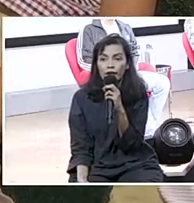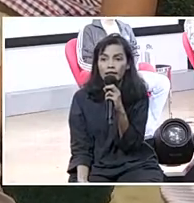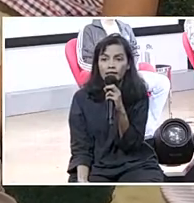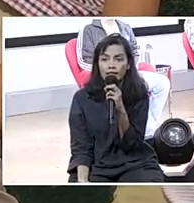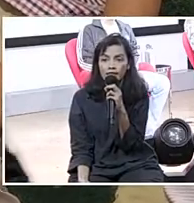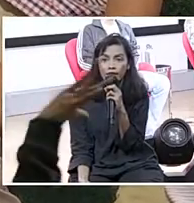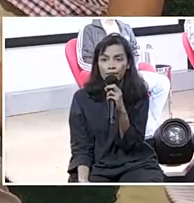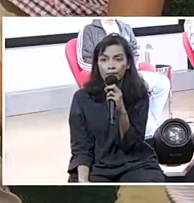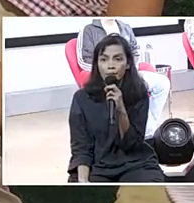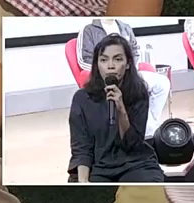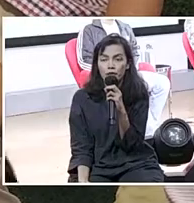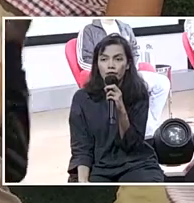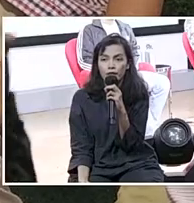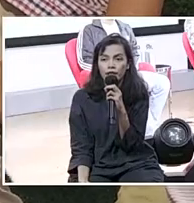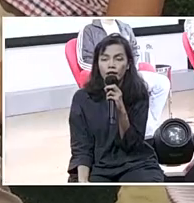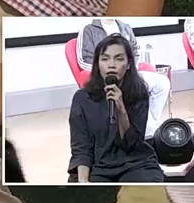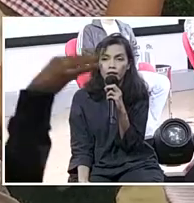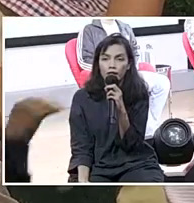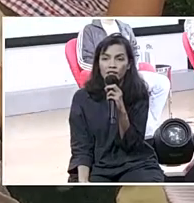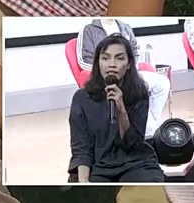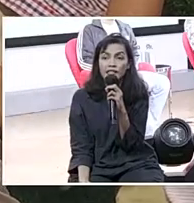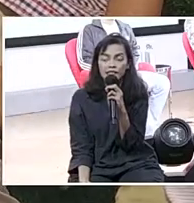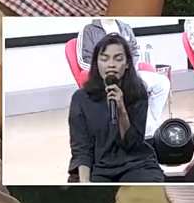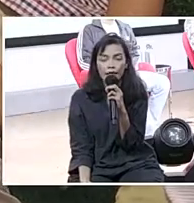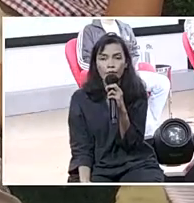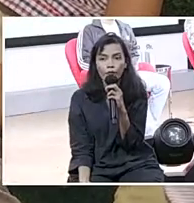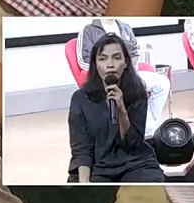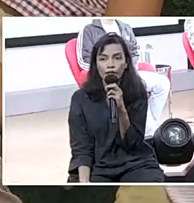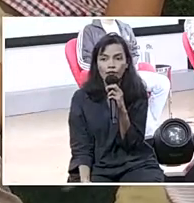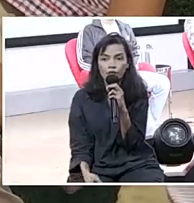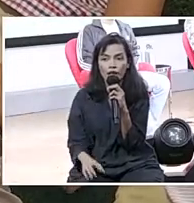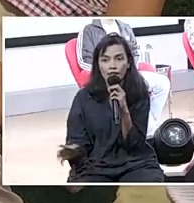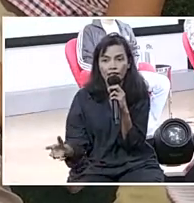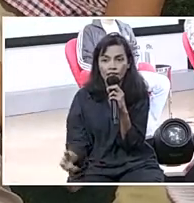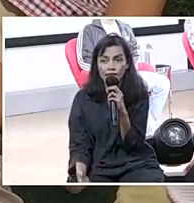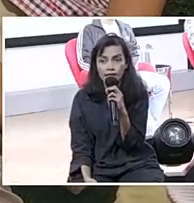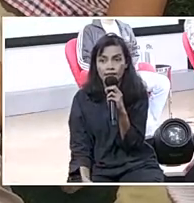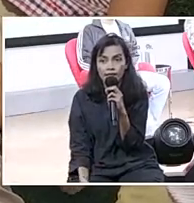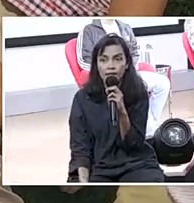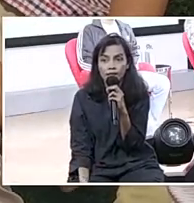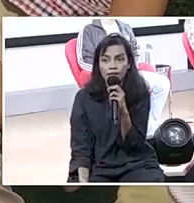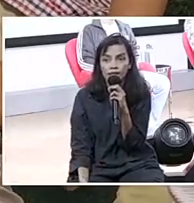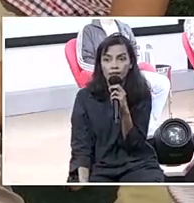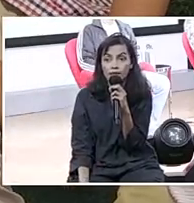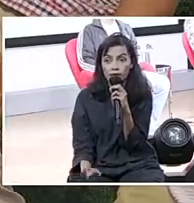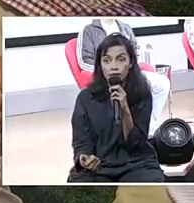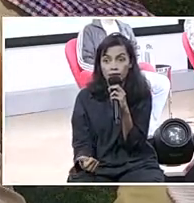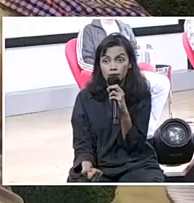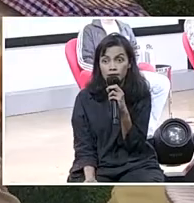all of us as deaf people, we consistently moving to another cities.